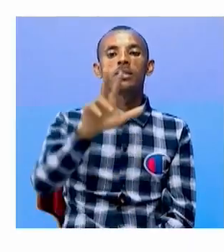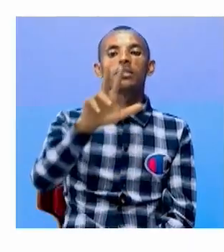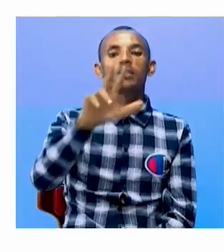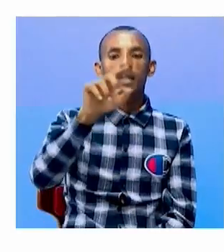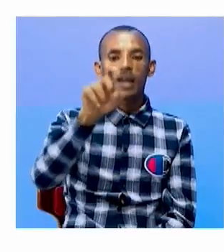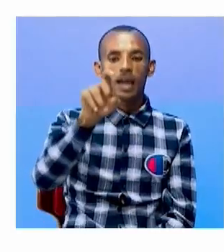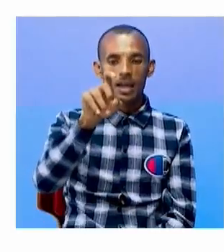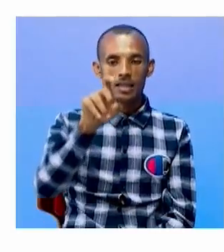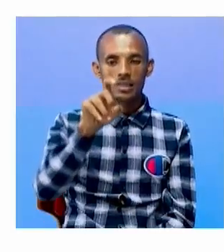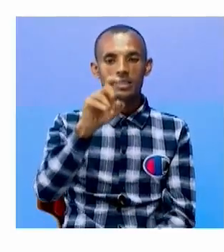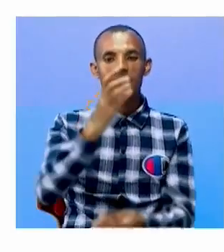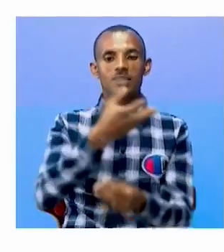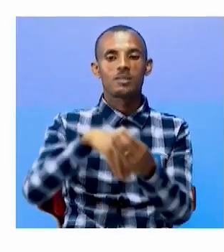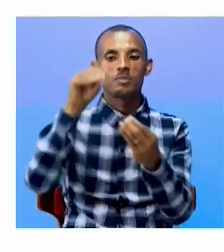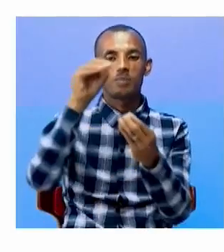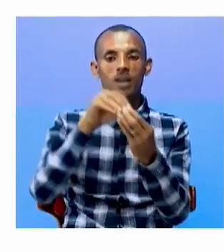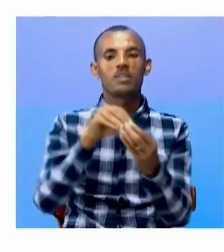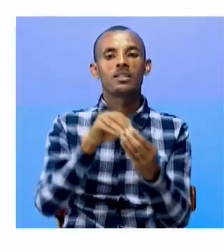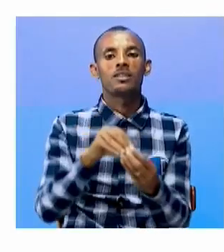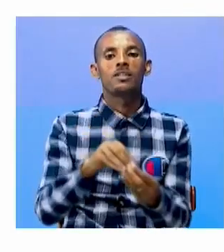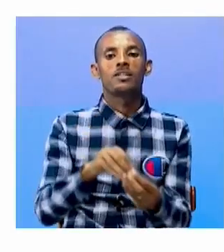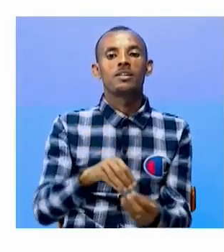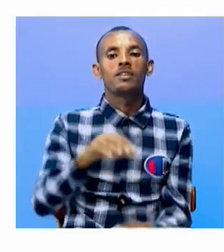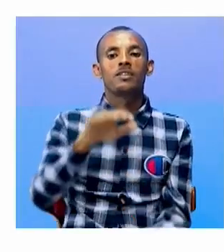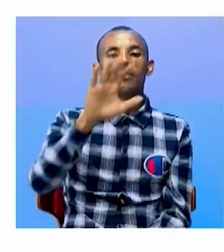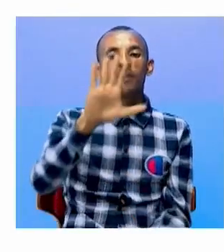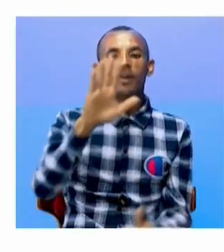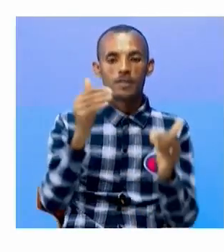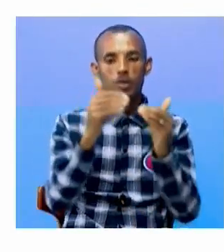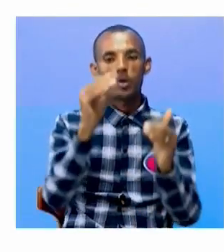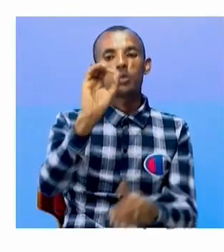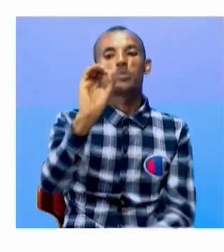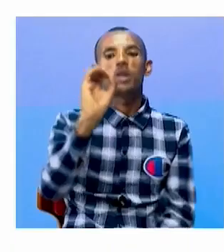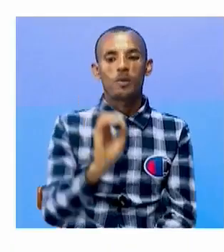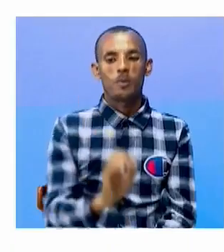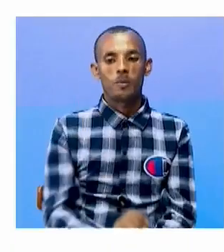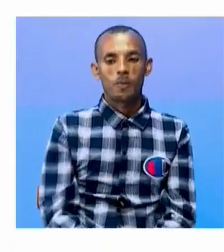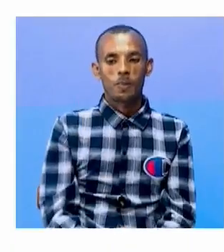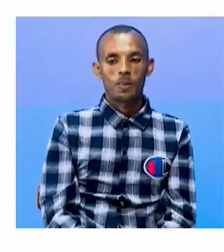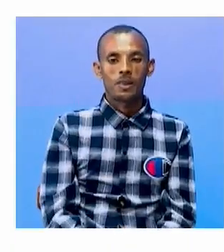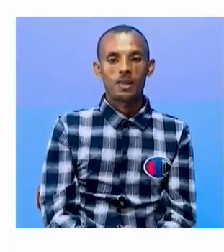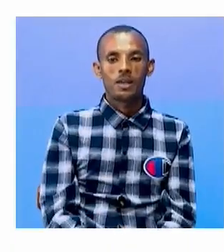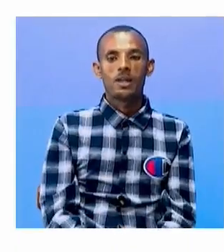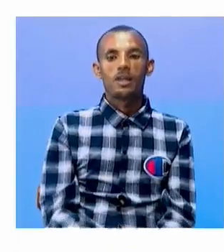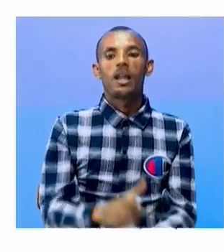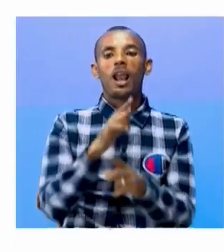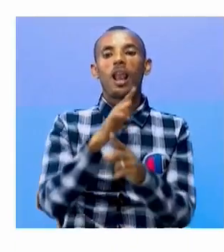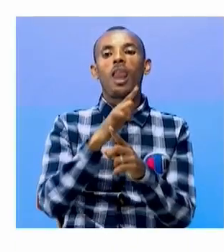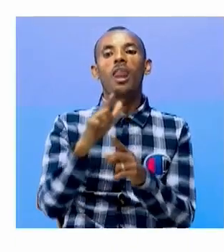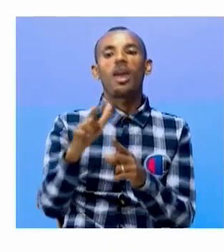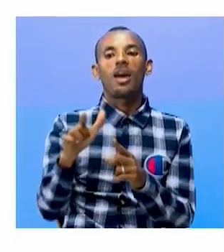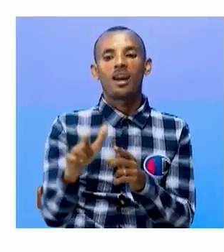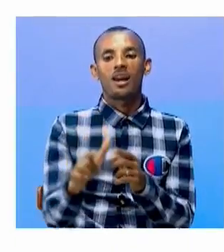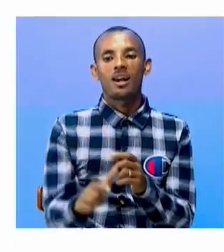3x plus 5 is equal to 0. Linear